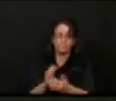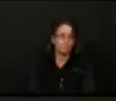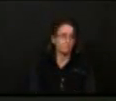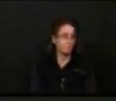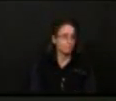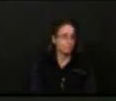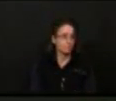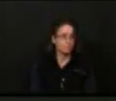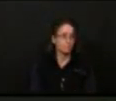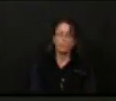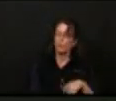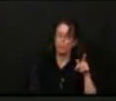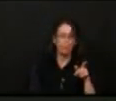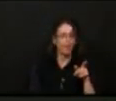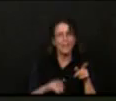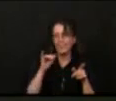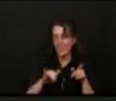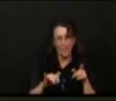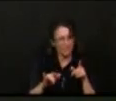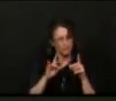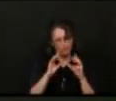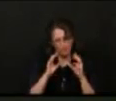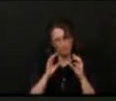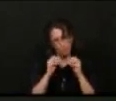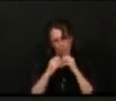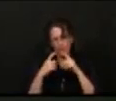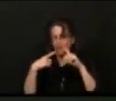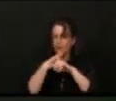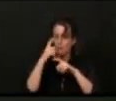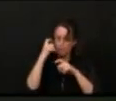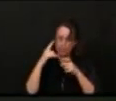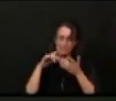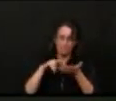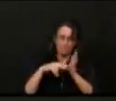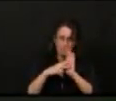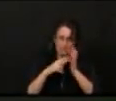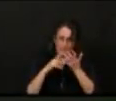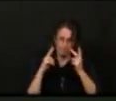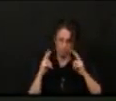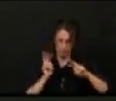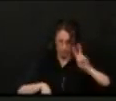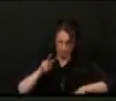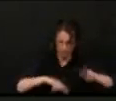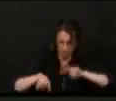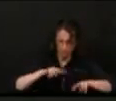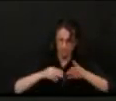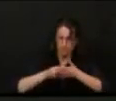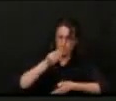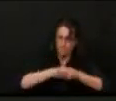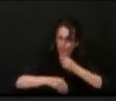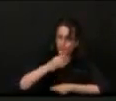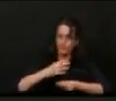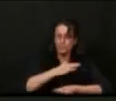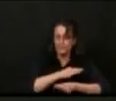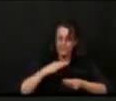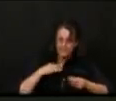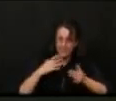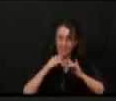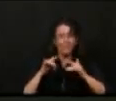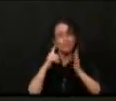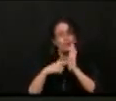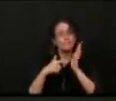comprehensive review of town operations kind of question. I've had people come ask about outsourcing plowing as well.